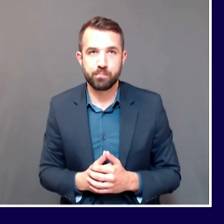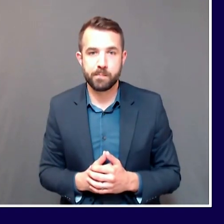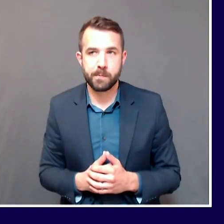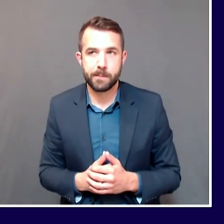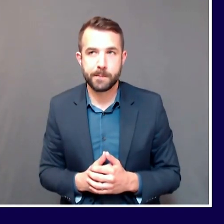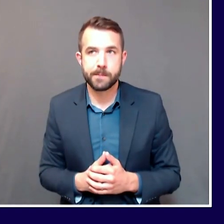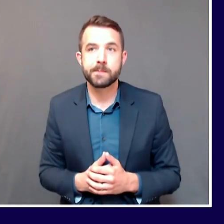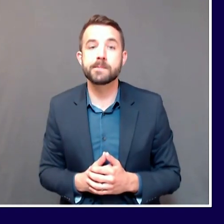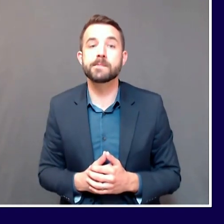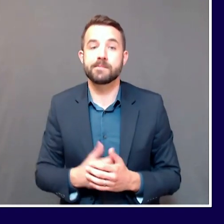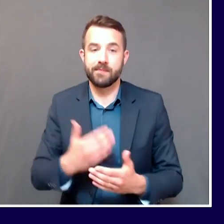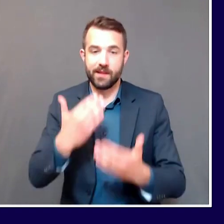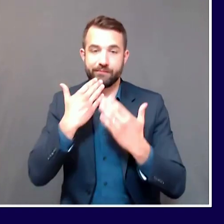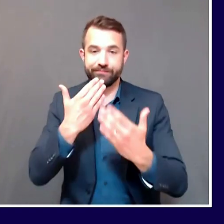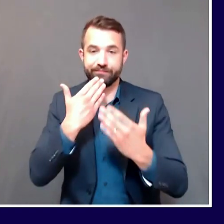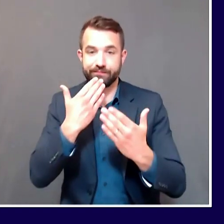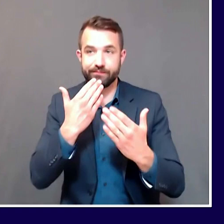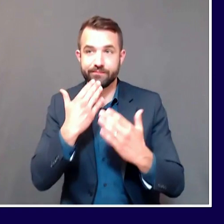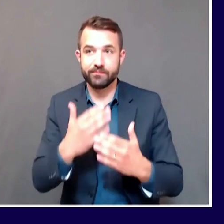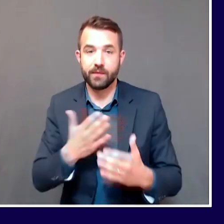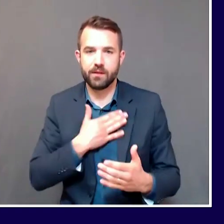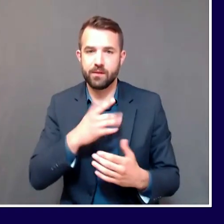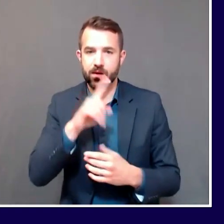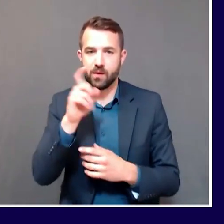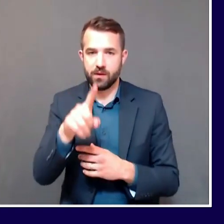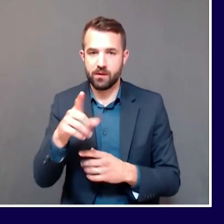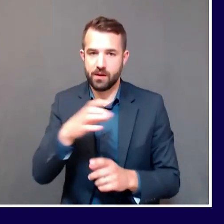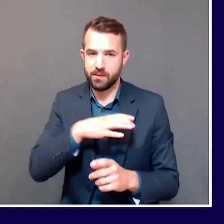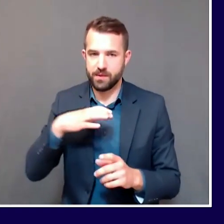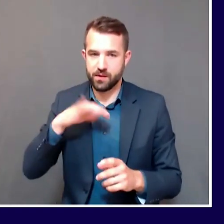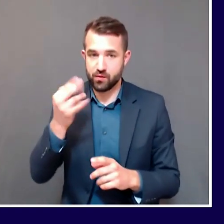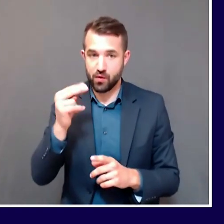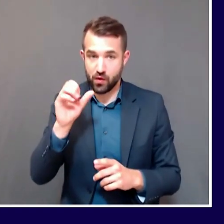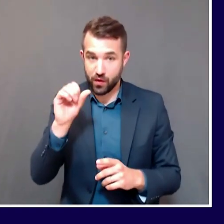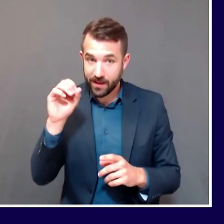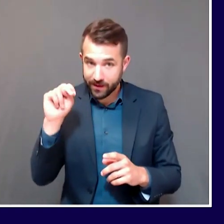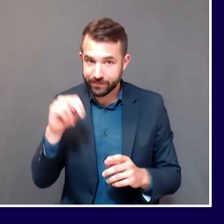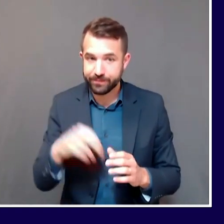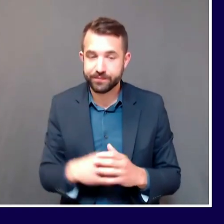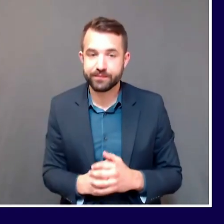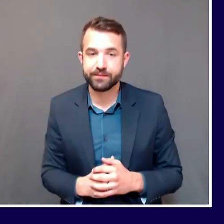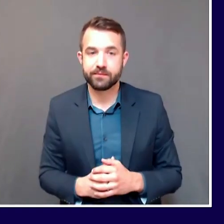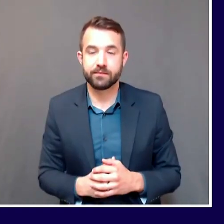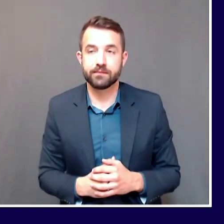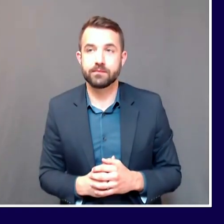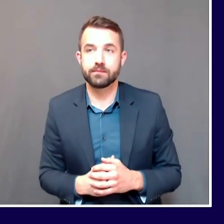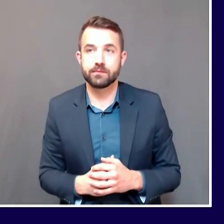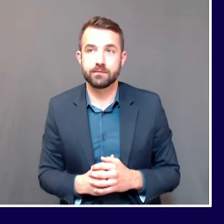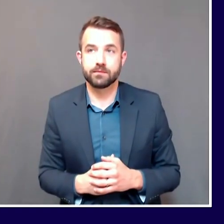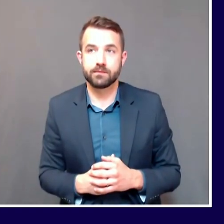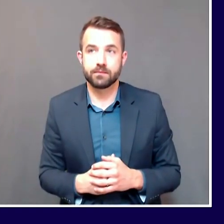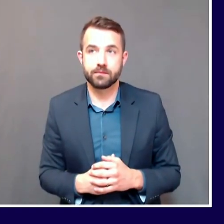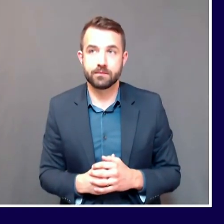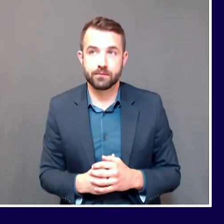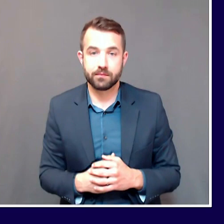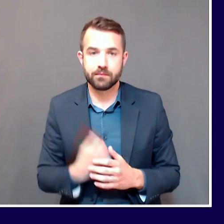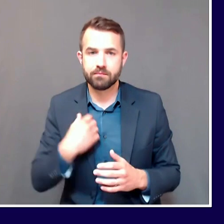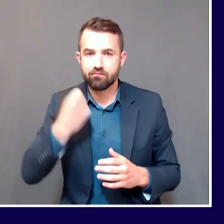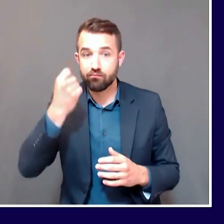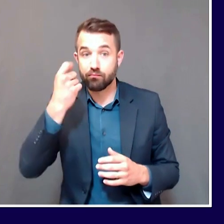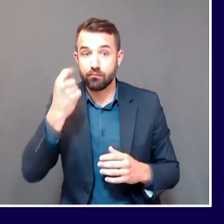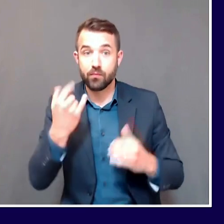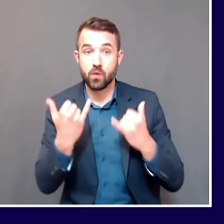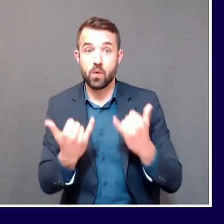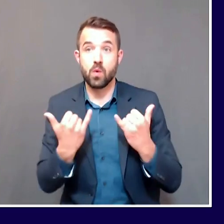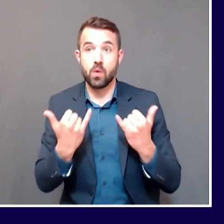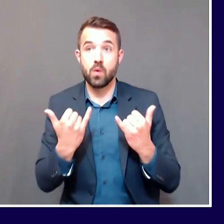Thank you. My question is for Commissioner Johnson. I understand that you're currently evaluating an alternative or alternatives